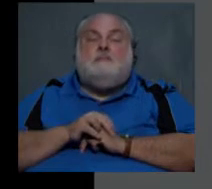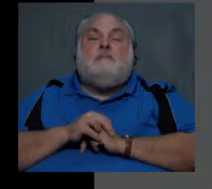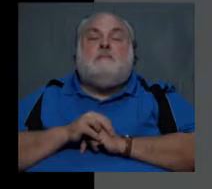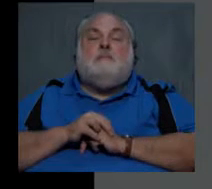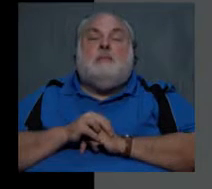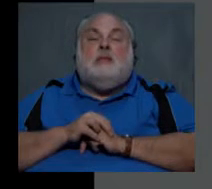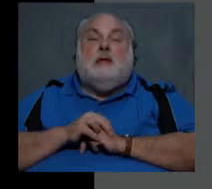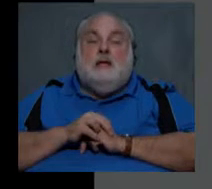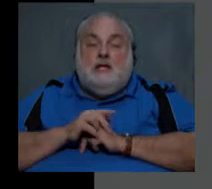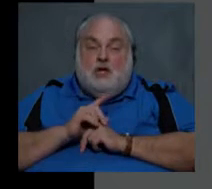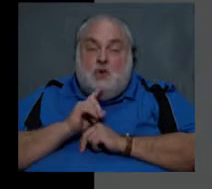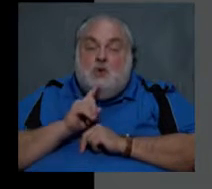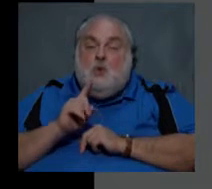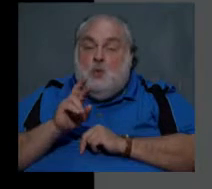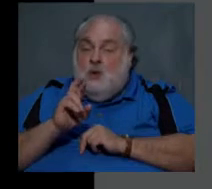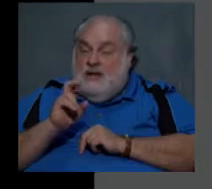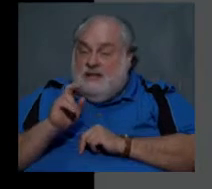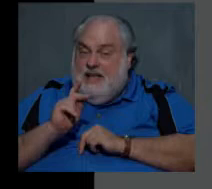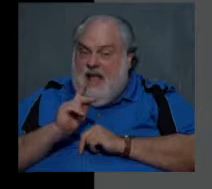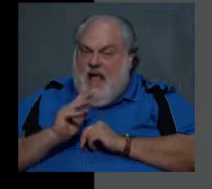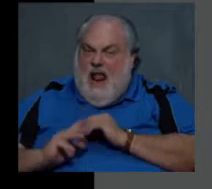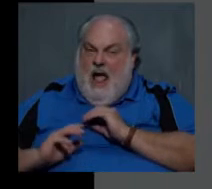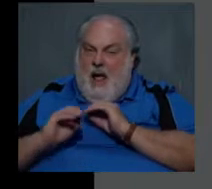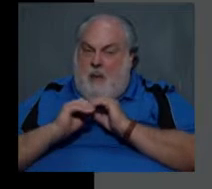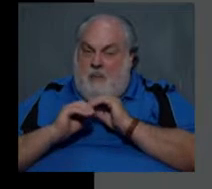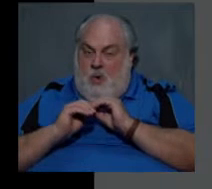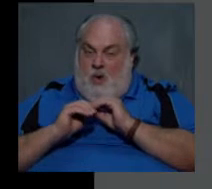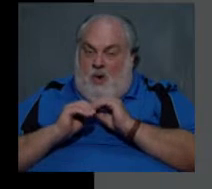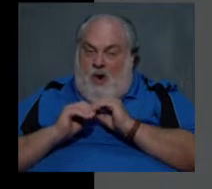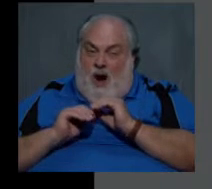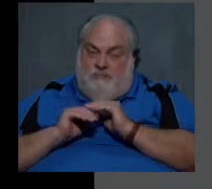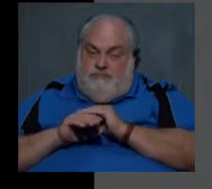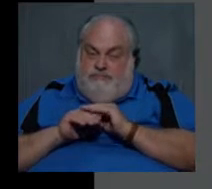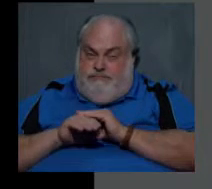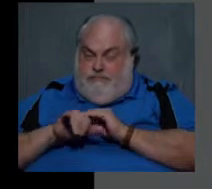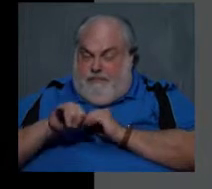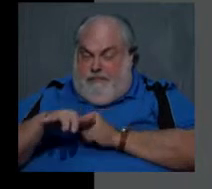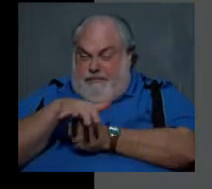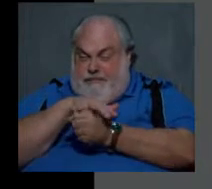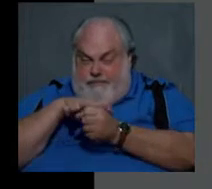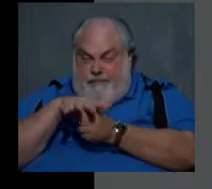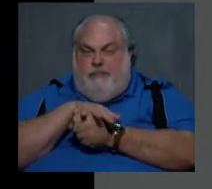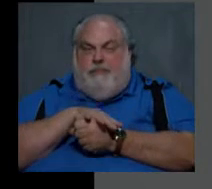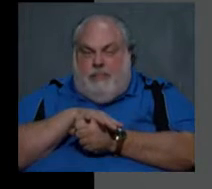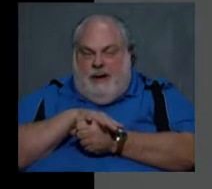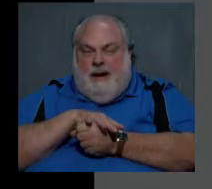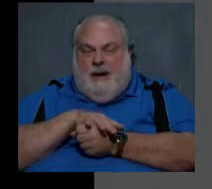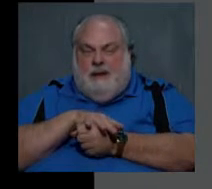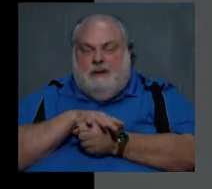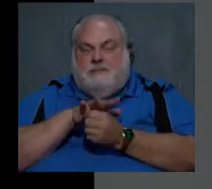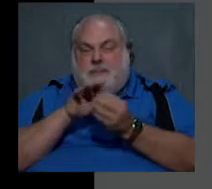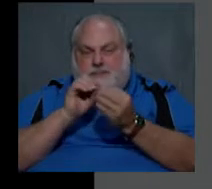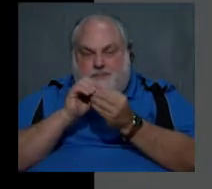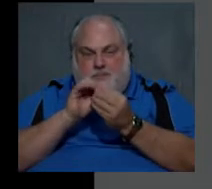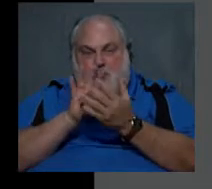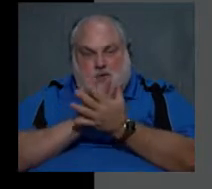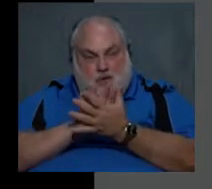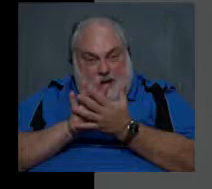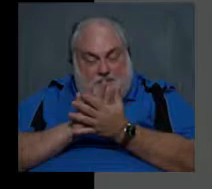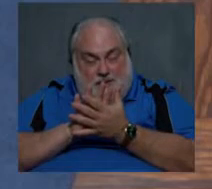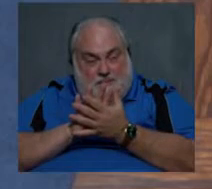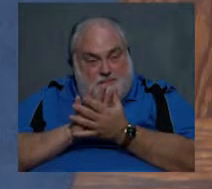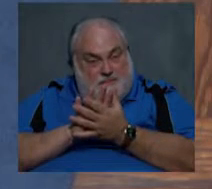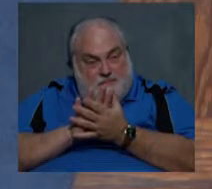it is a risk for accidents, and to add more entrances there is going to increase the traffic flow. I'm